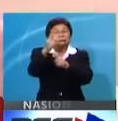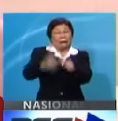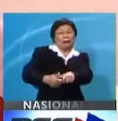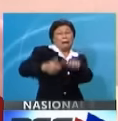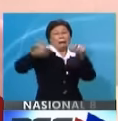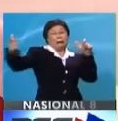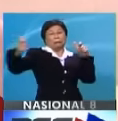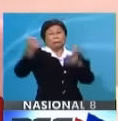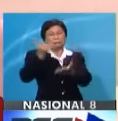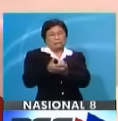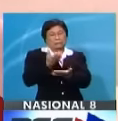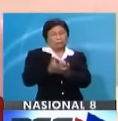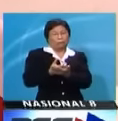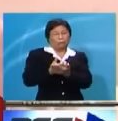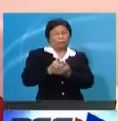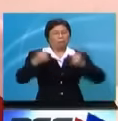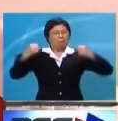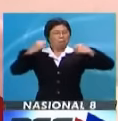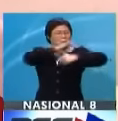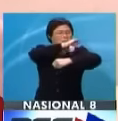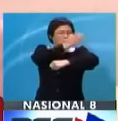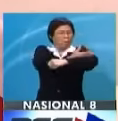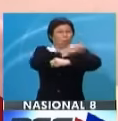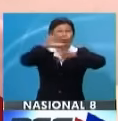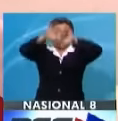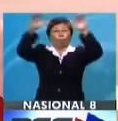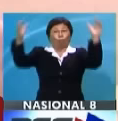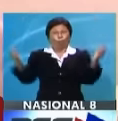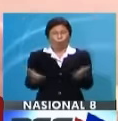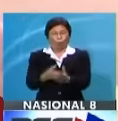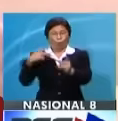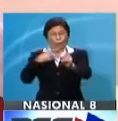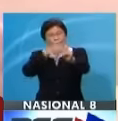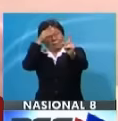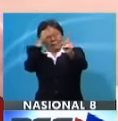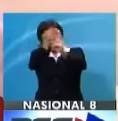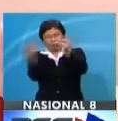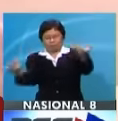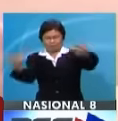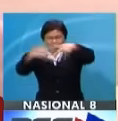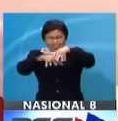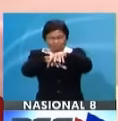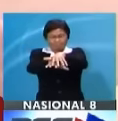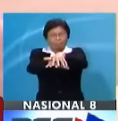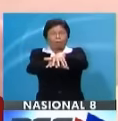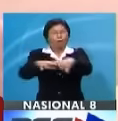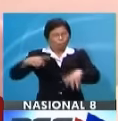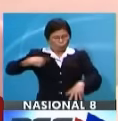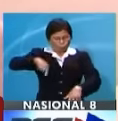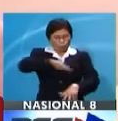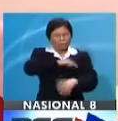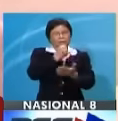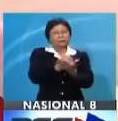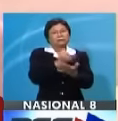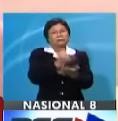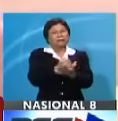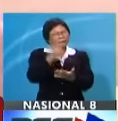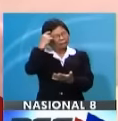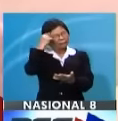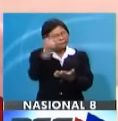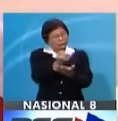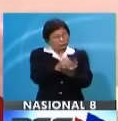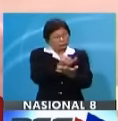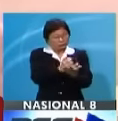in the world when we aim for the integration. And I think insurance is one of